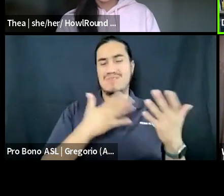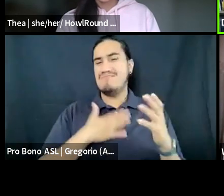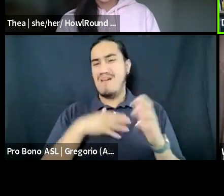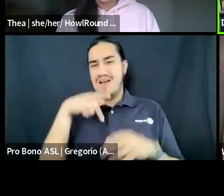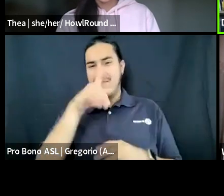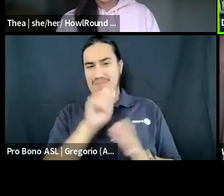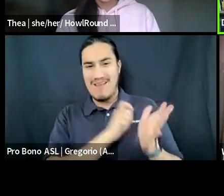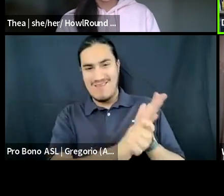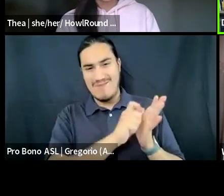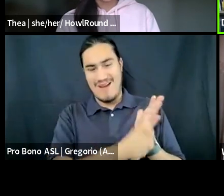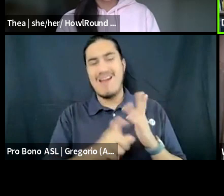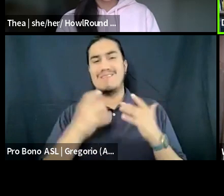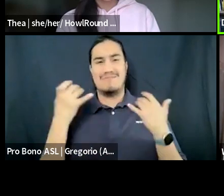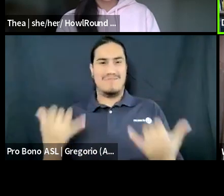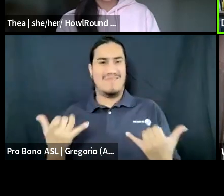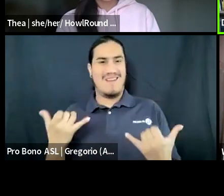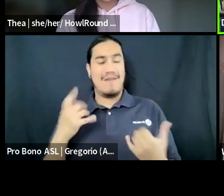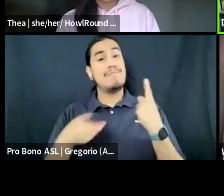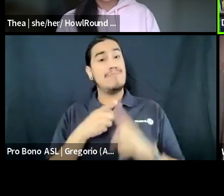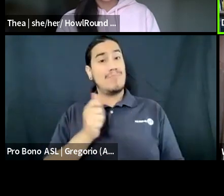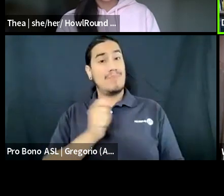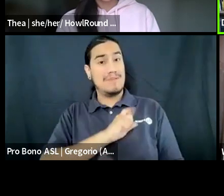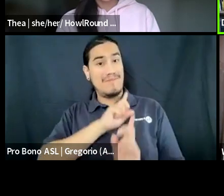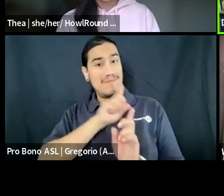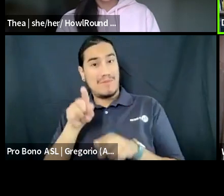today. And when I was in graduate school,